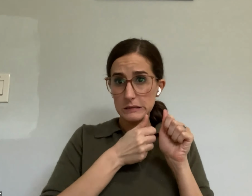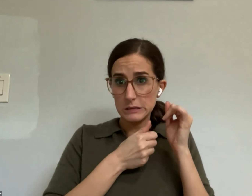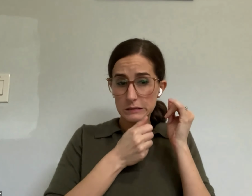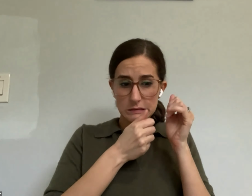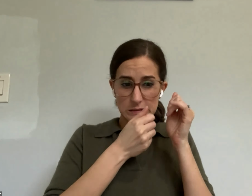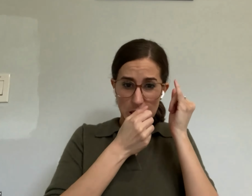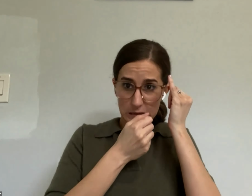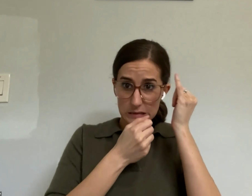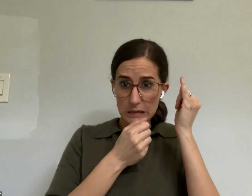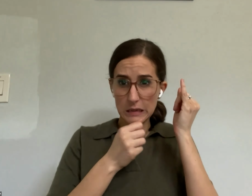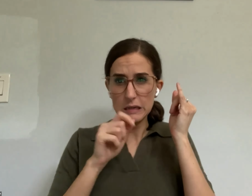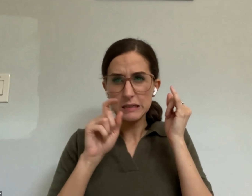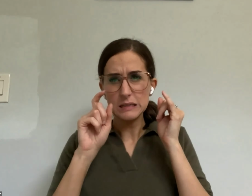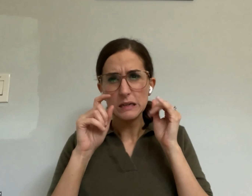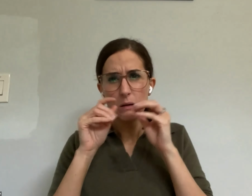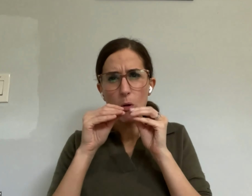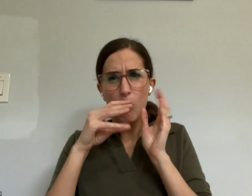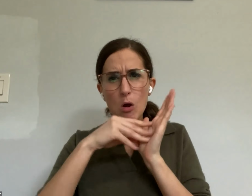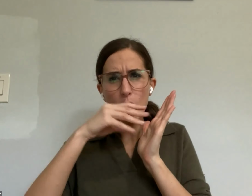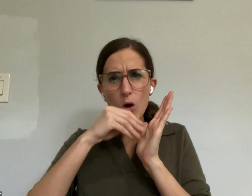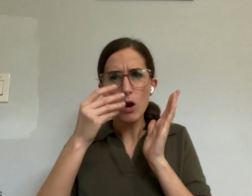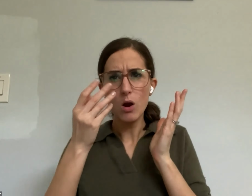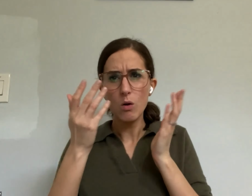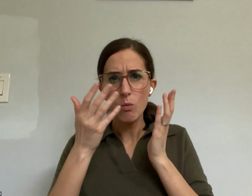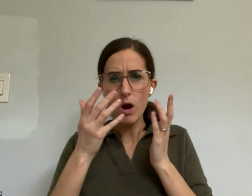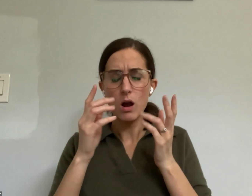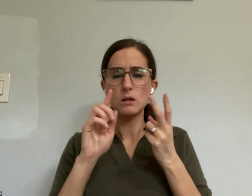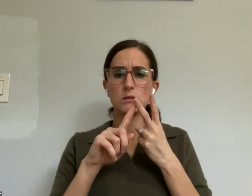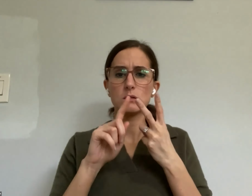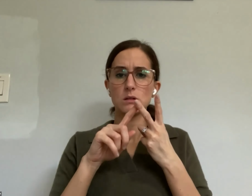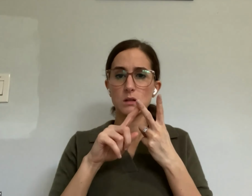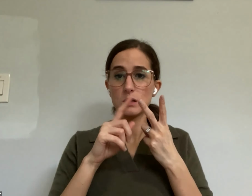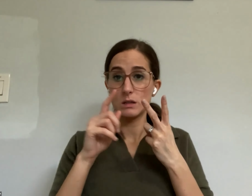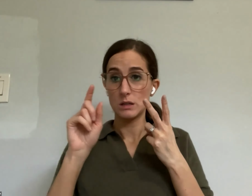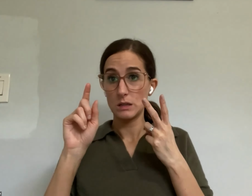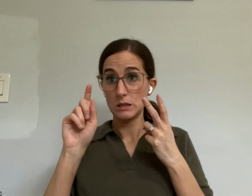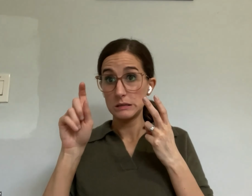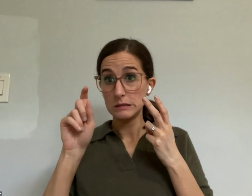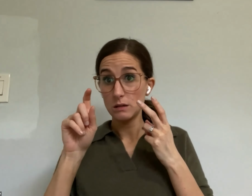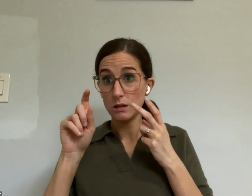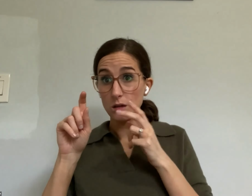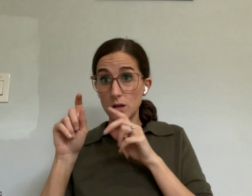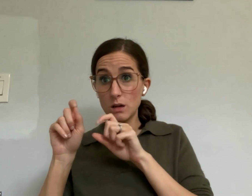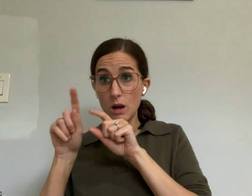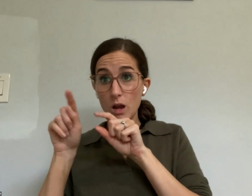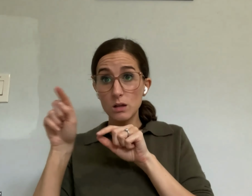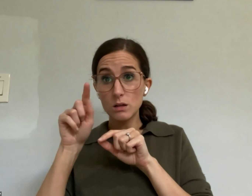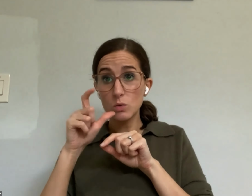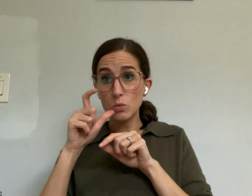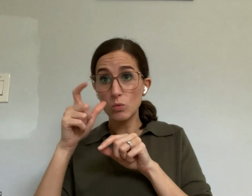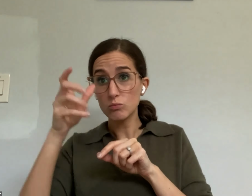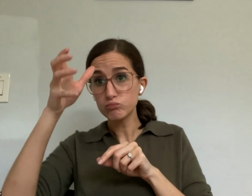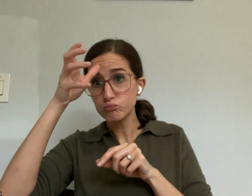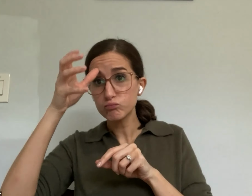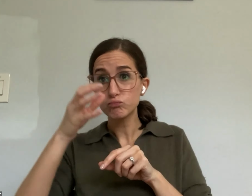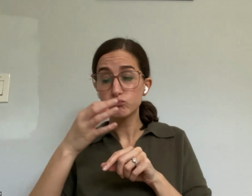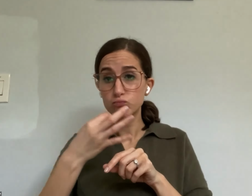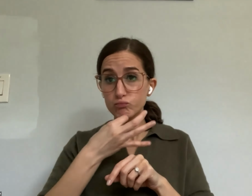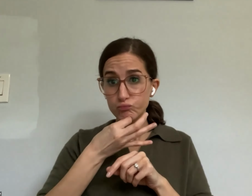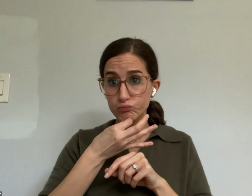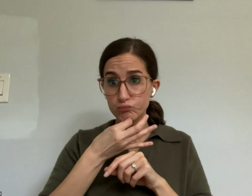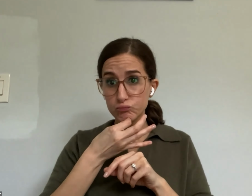know? What expertise do we need to have? Do we need that the working group does not have? Who is the